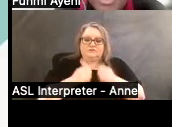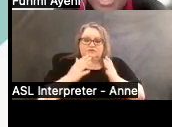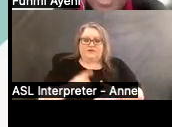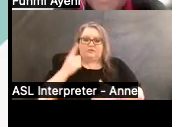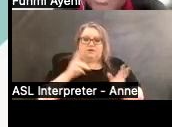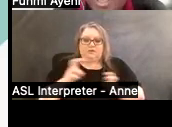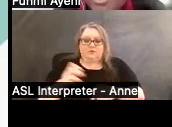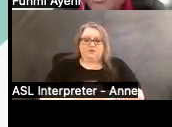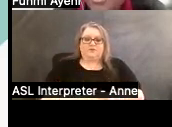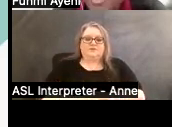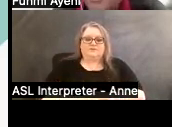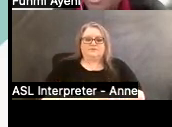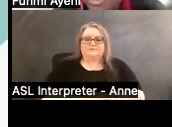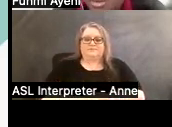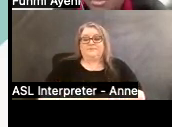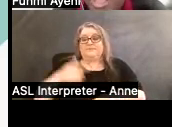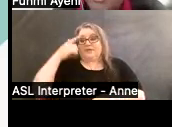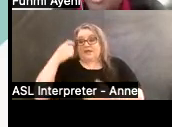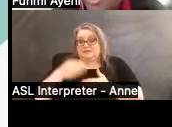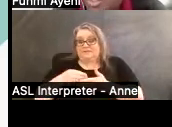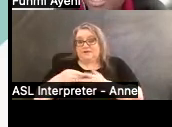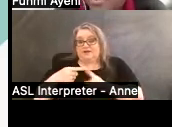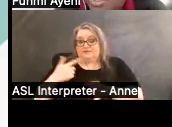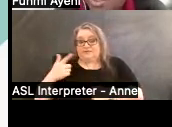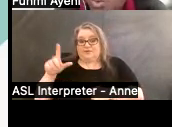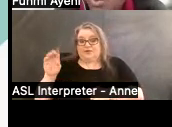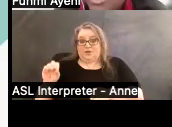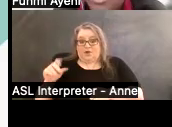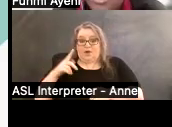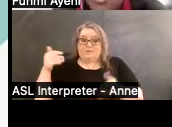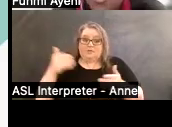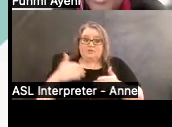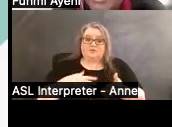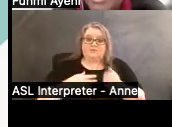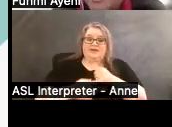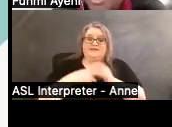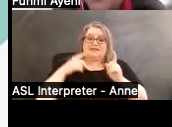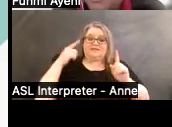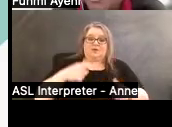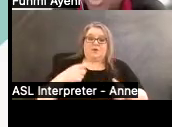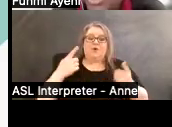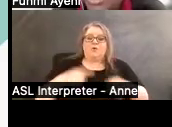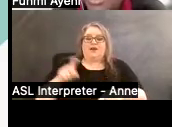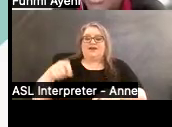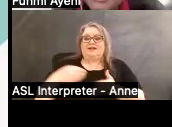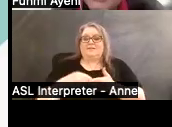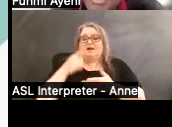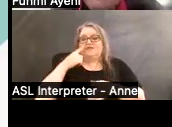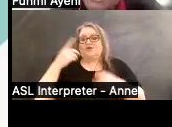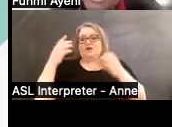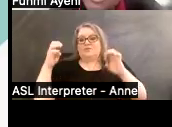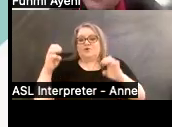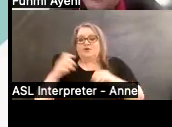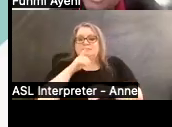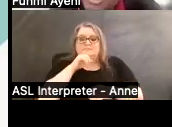survivors: "Because of the money from GLOW, I am closer to my savings goals. When I needed money for an emergency, I didn't